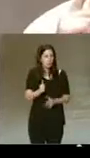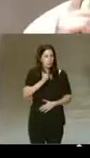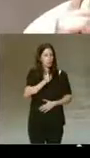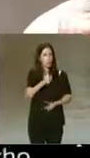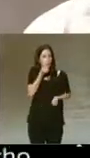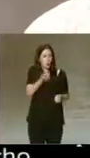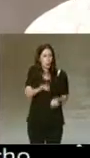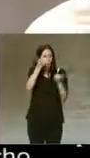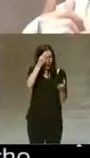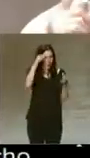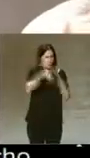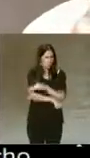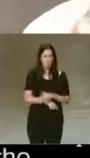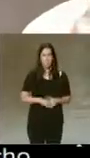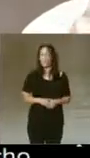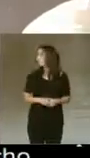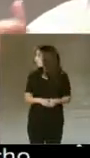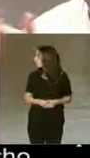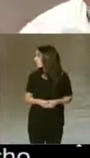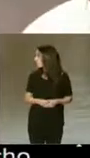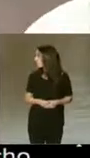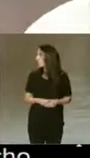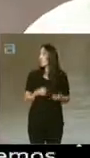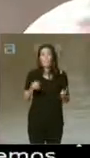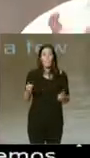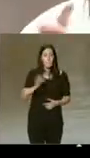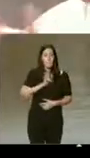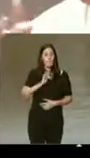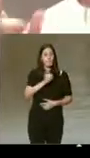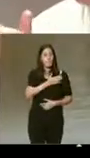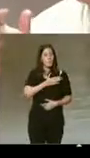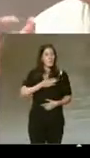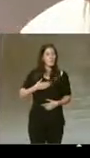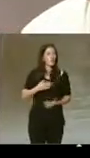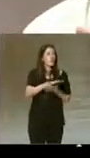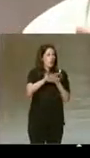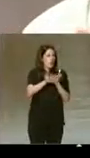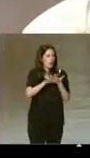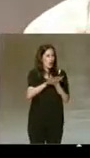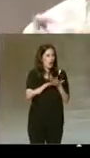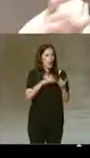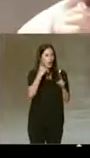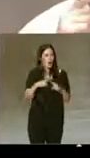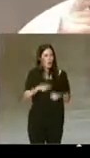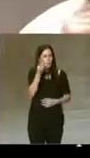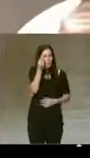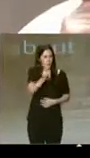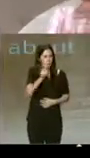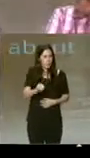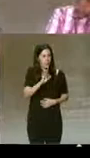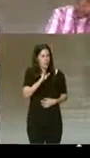These are just a few comments and remarks I wanted to share with you. We can continue talking about this later on. I'd like